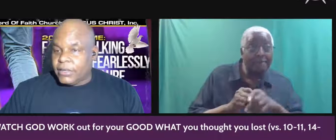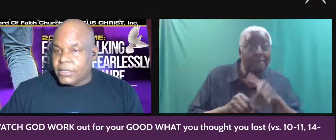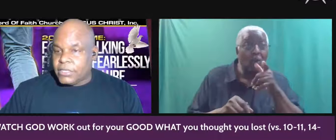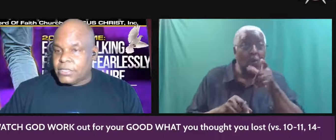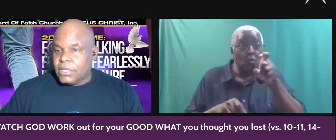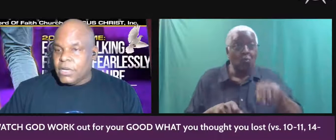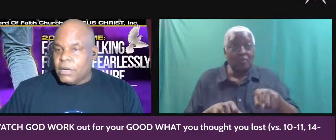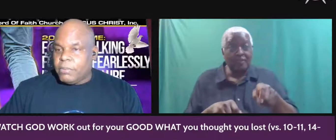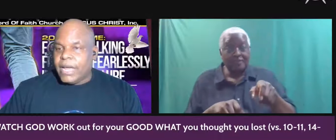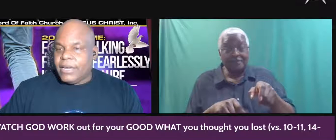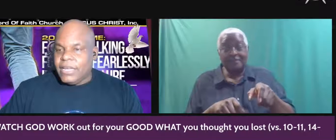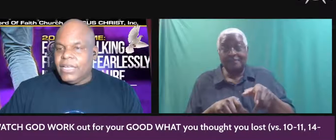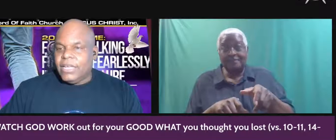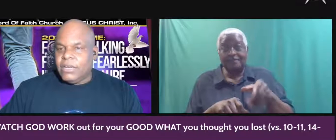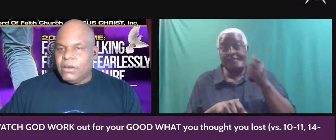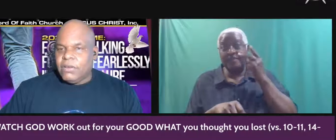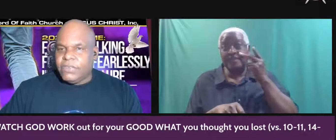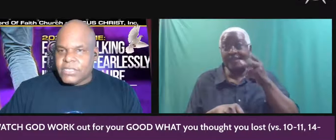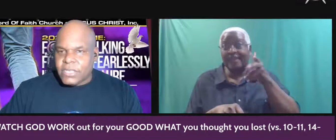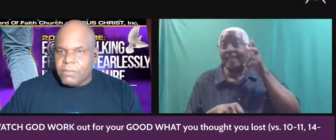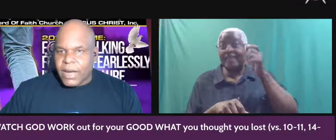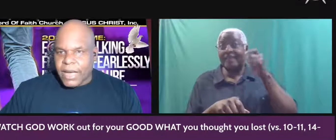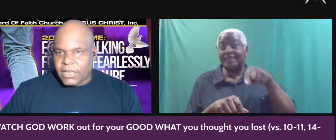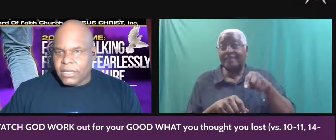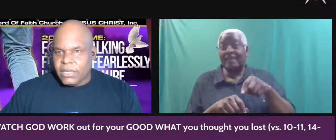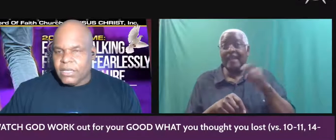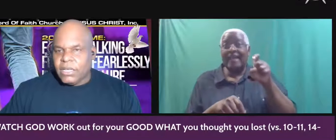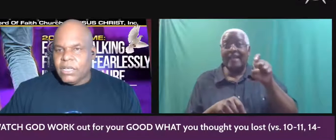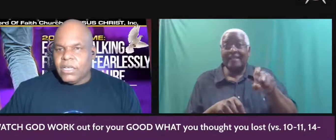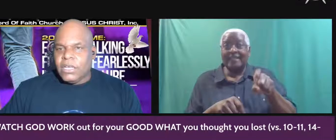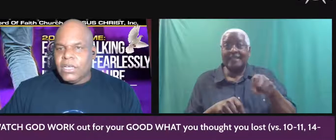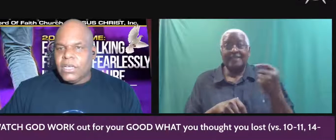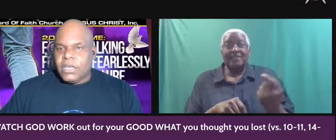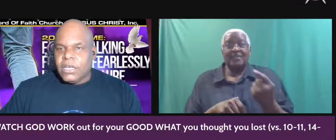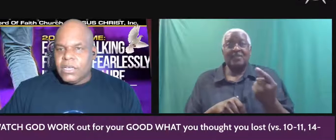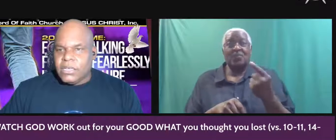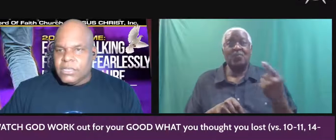needs to hear this, but I need for